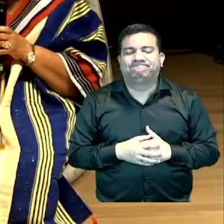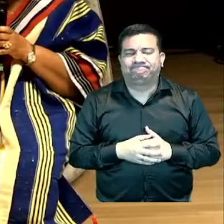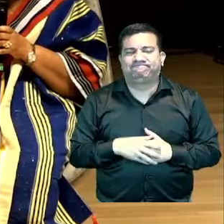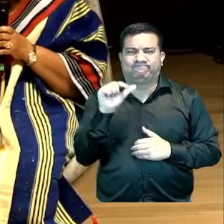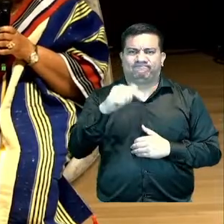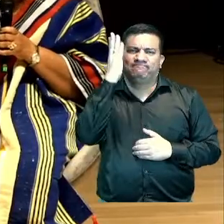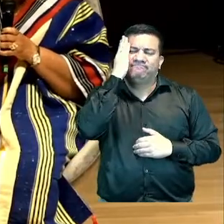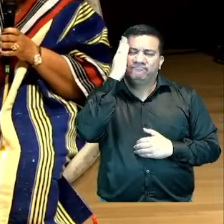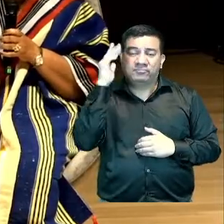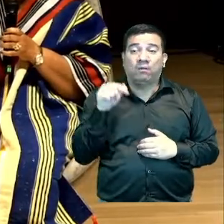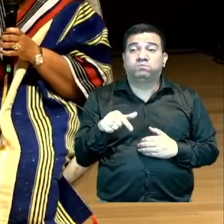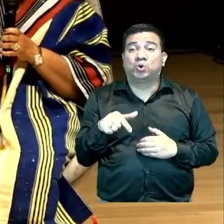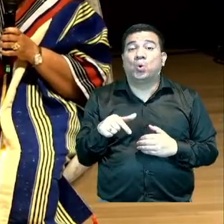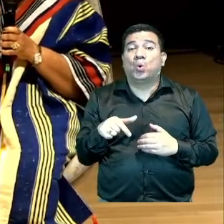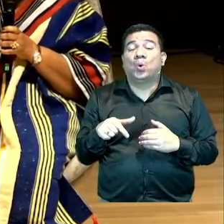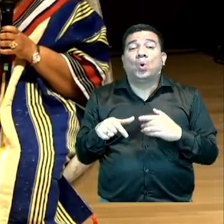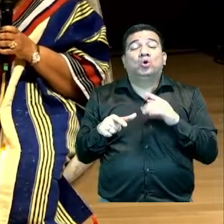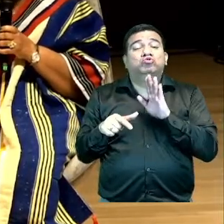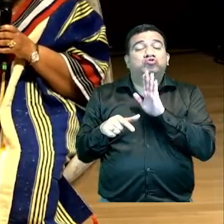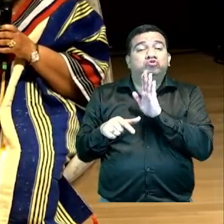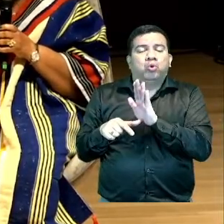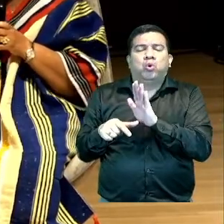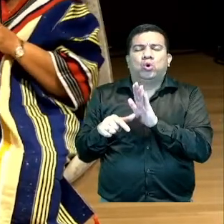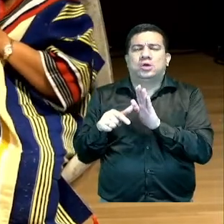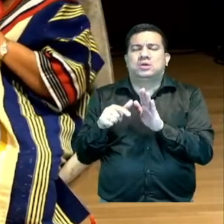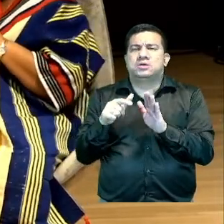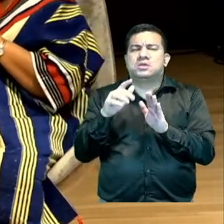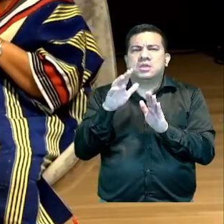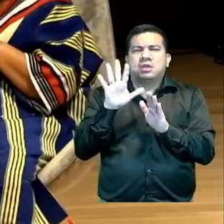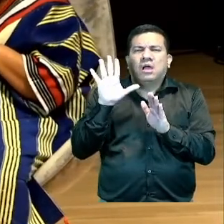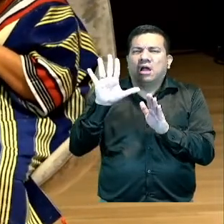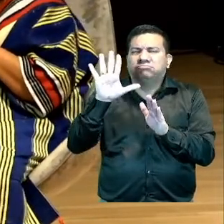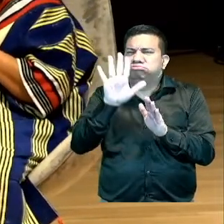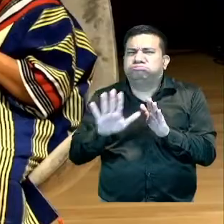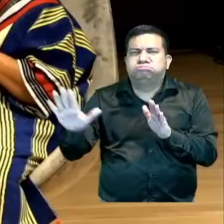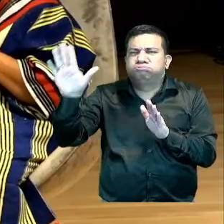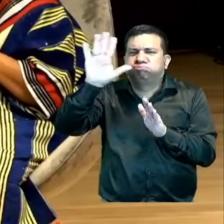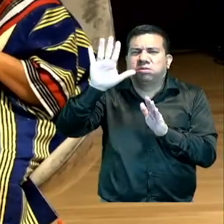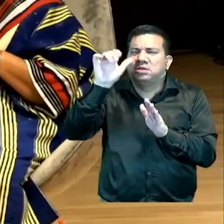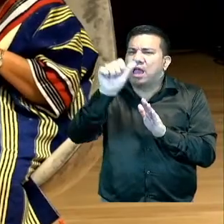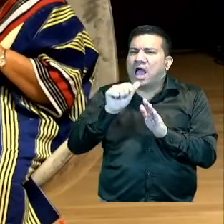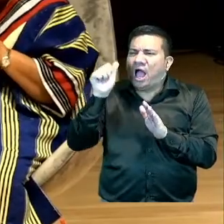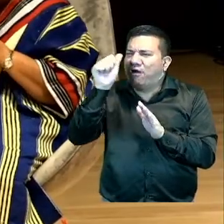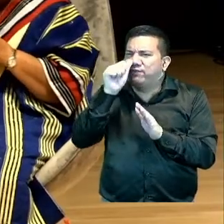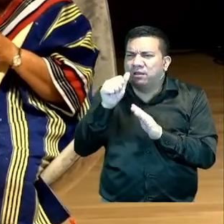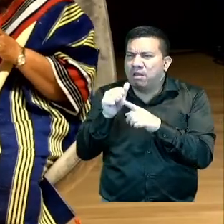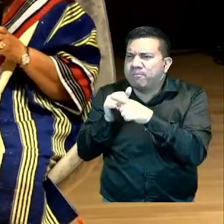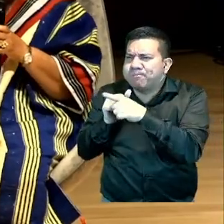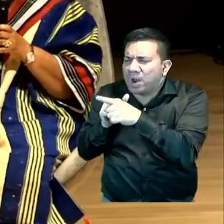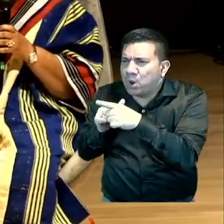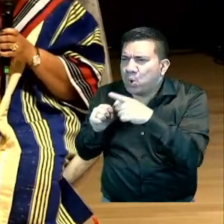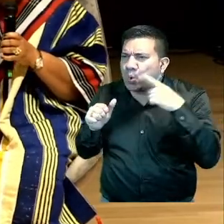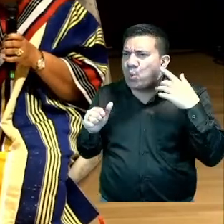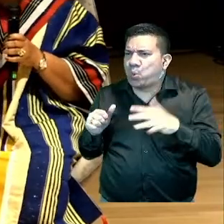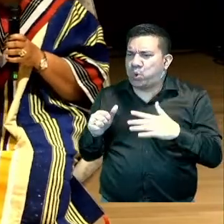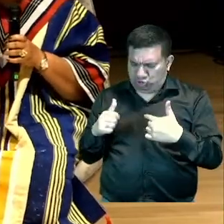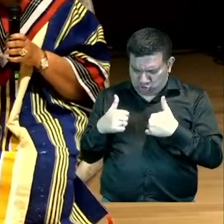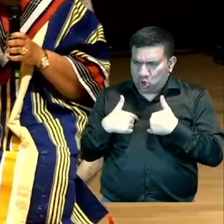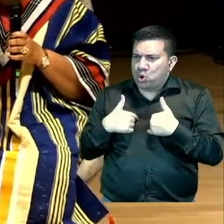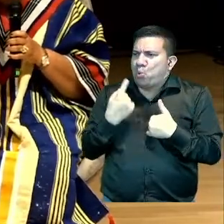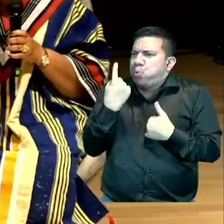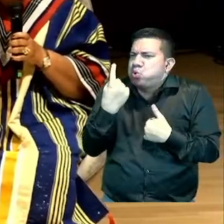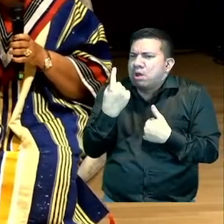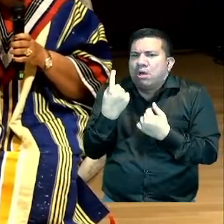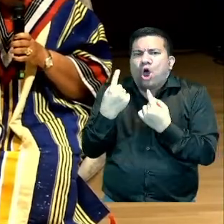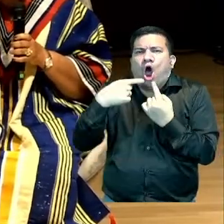maybe 1,000 laymen, 1,000 of myself, young women who will stand up